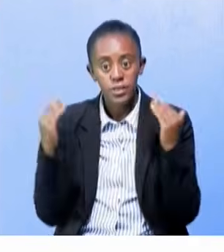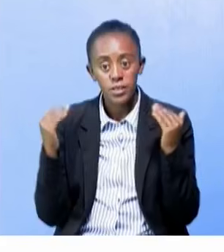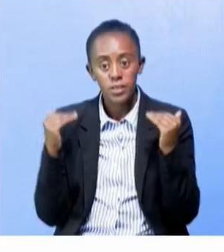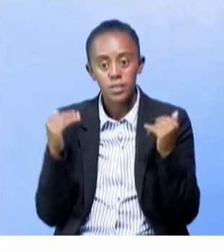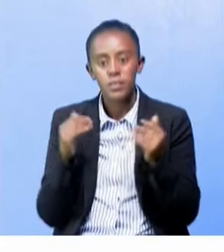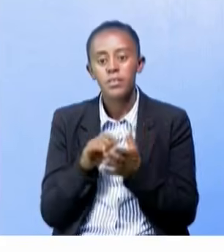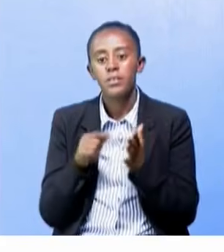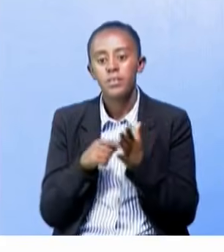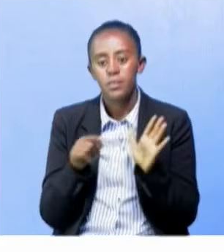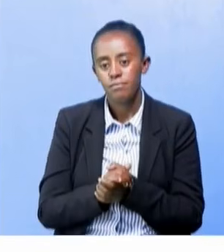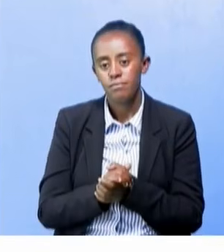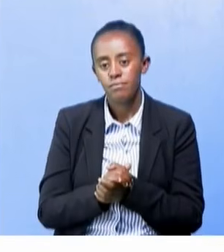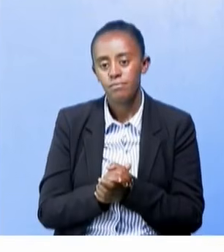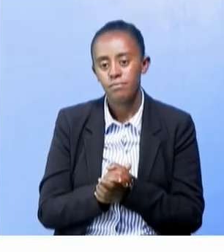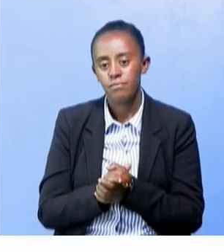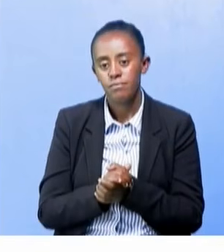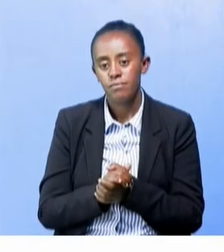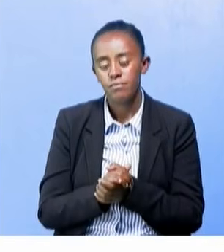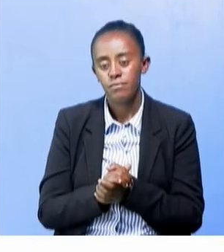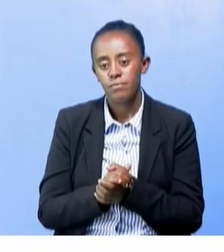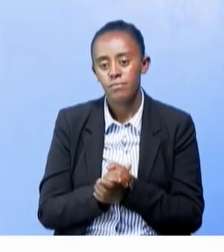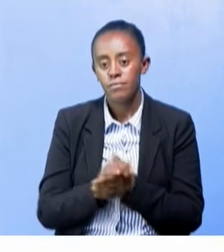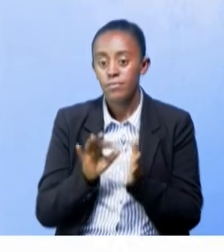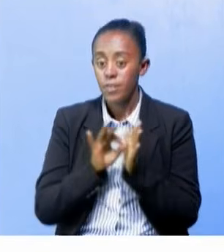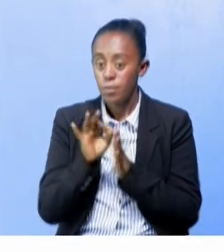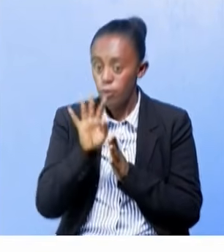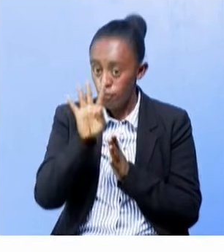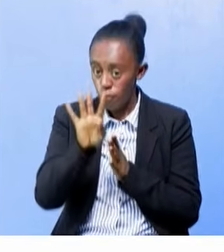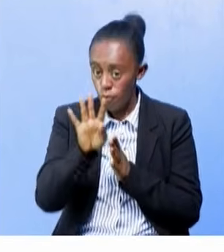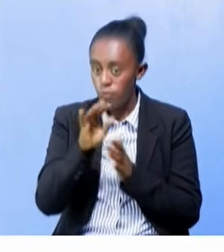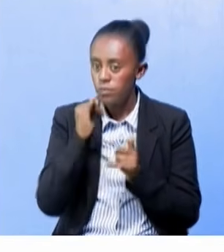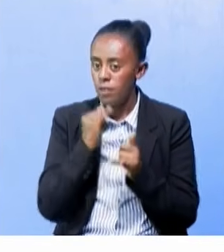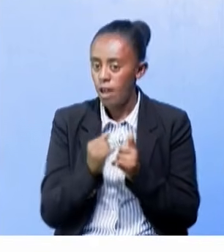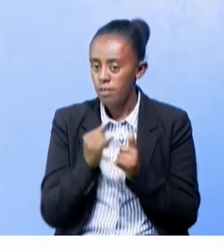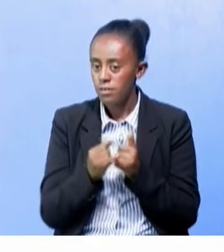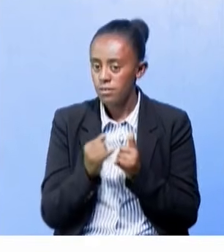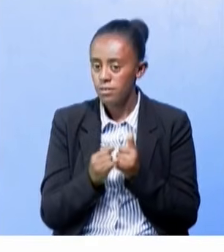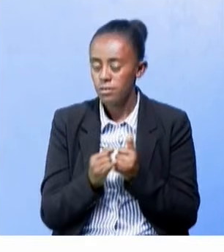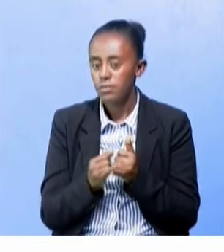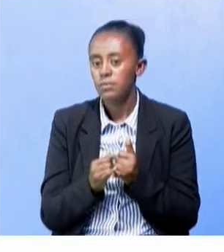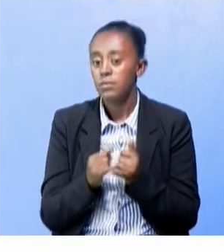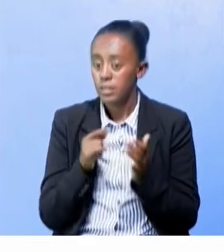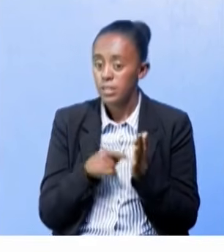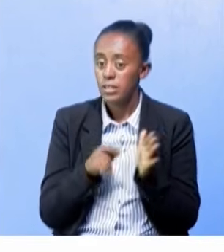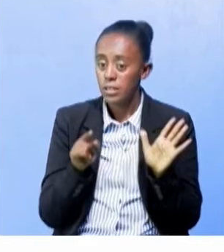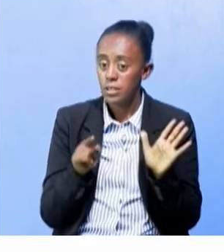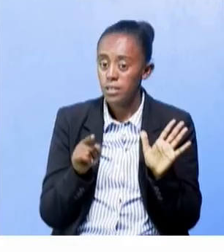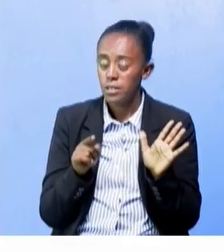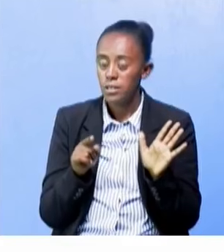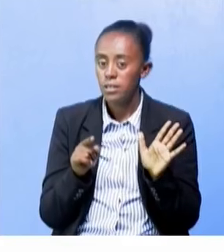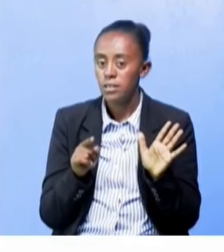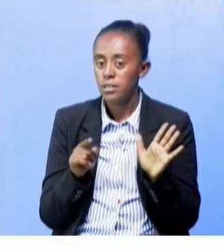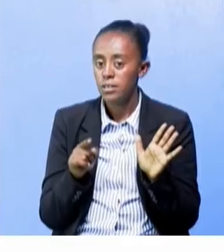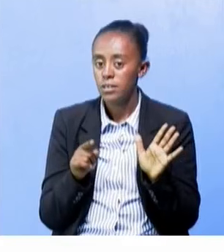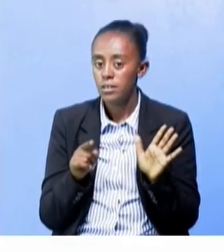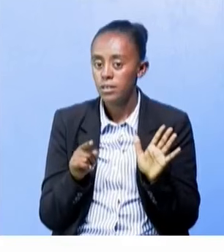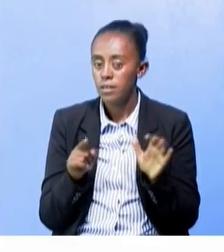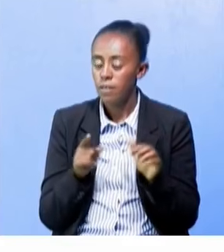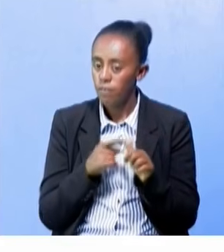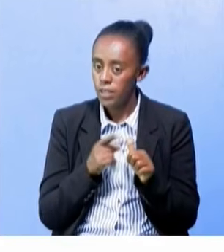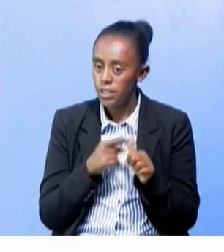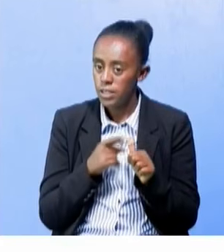clear. So here should be number 4, should be the last one. Is it clear? So the